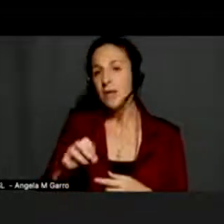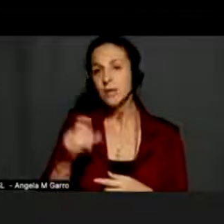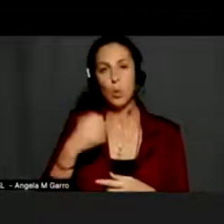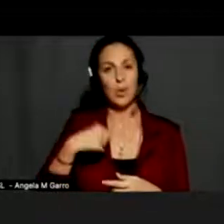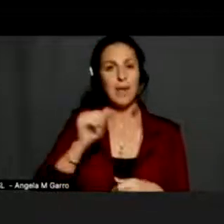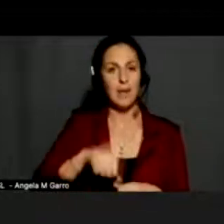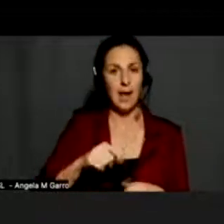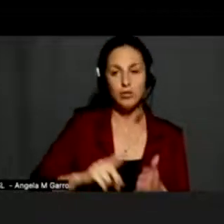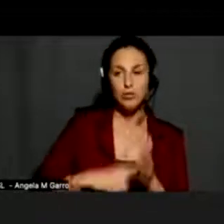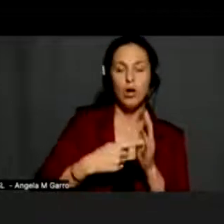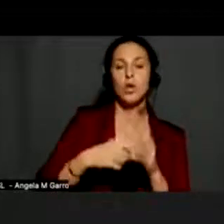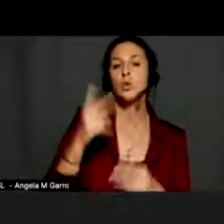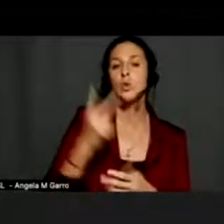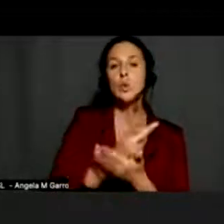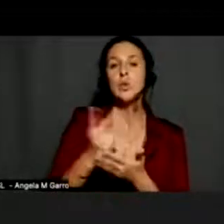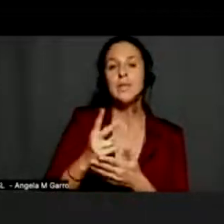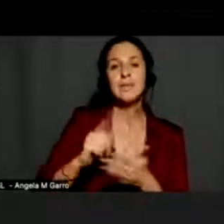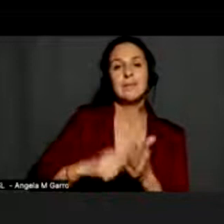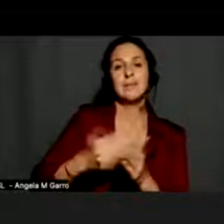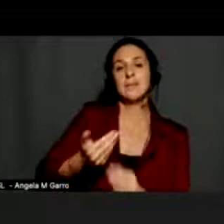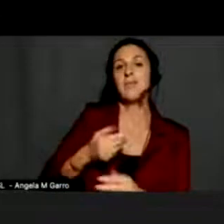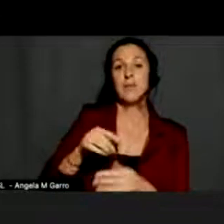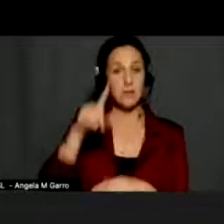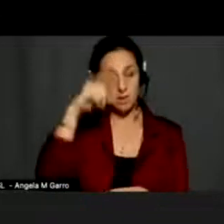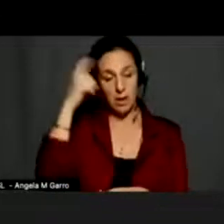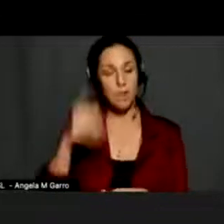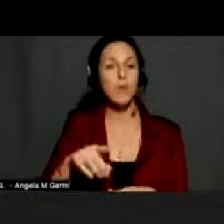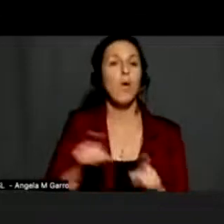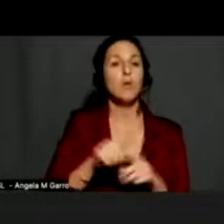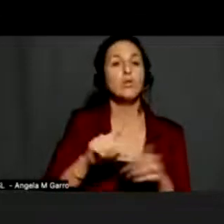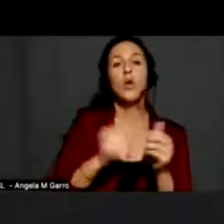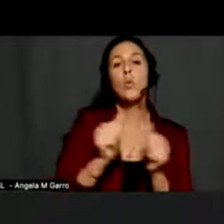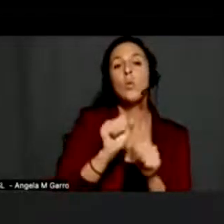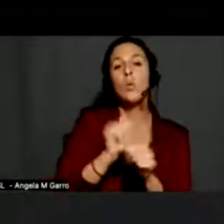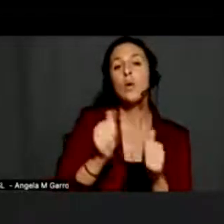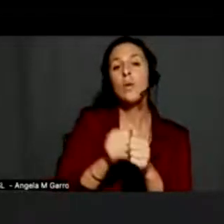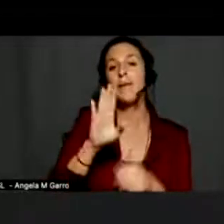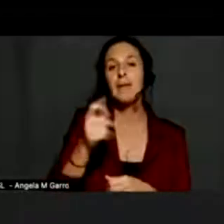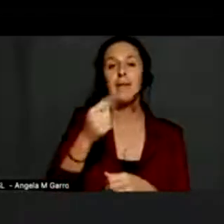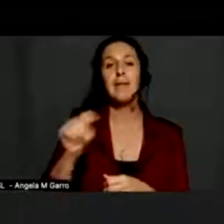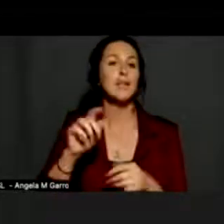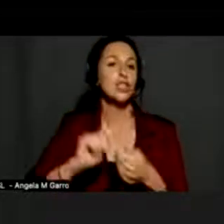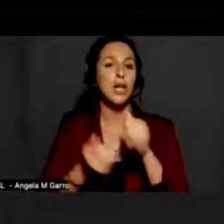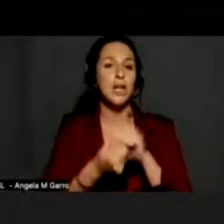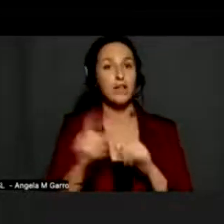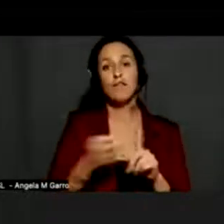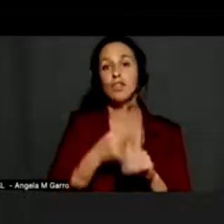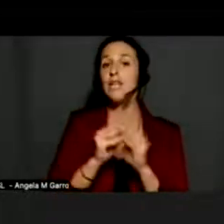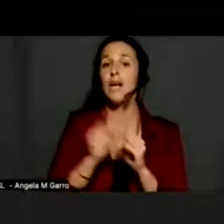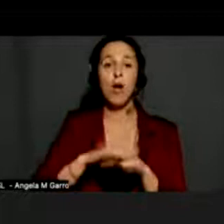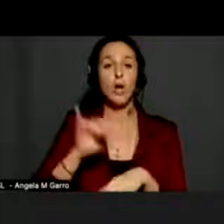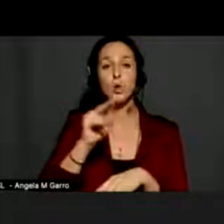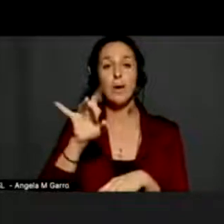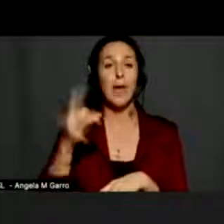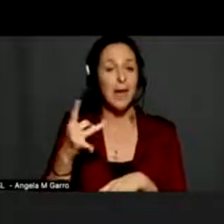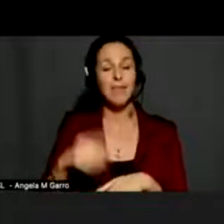in the summer. We're also going to start work with Be the Change. We're going to have our first session on June 8th, and then we're hoping that